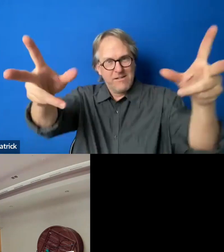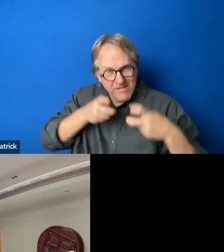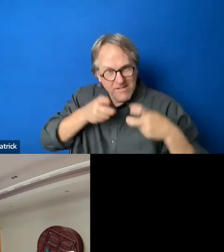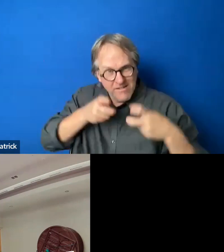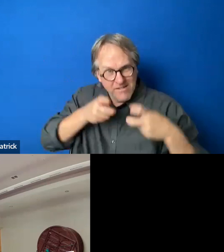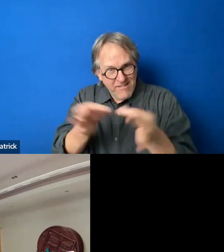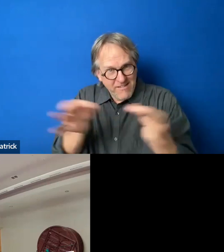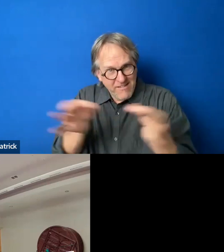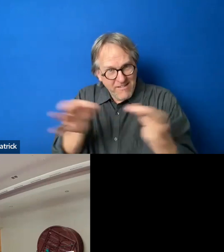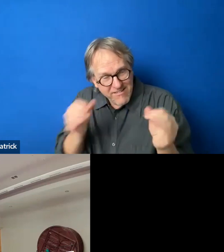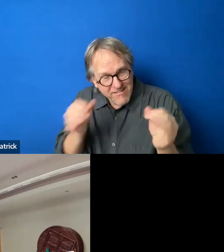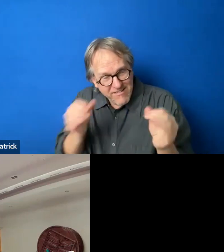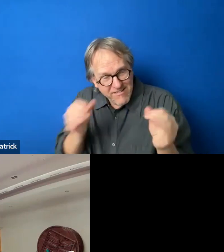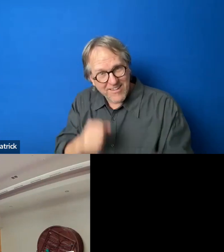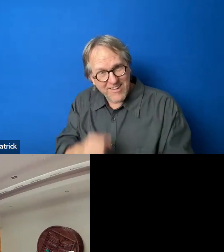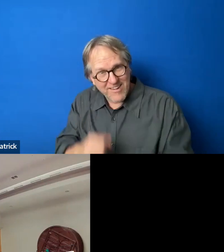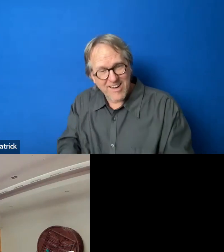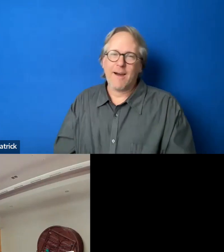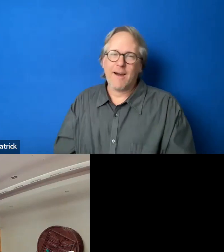But it needs work.